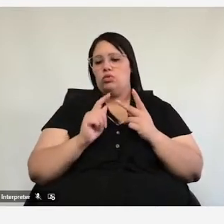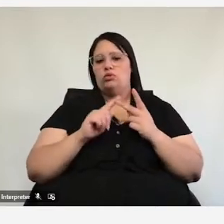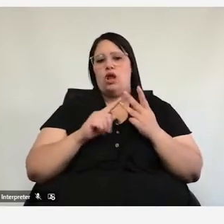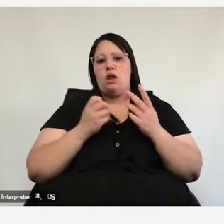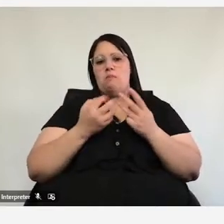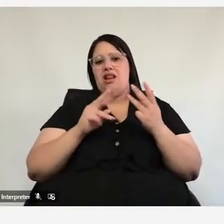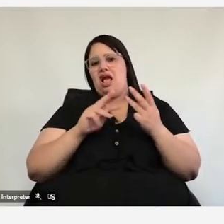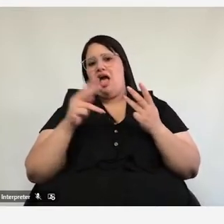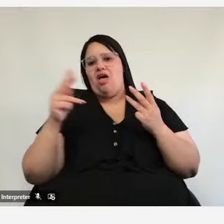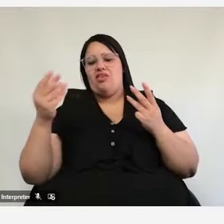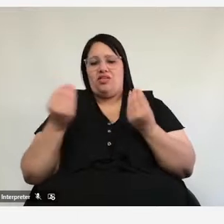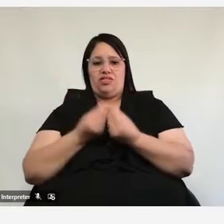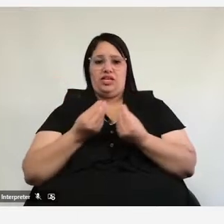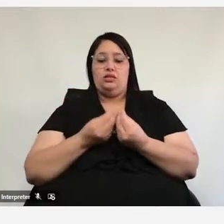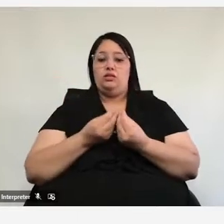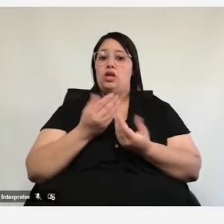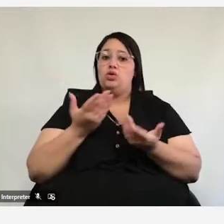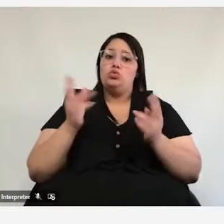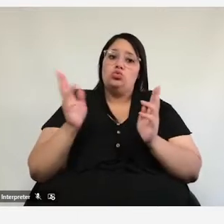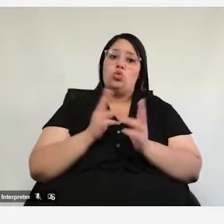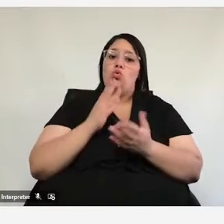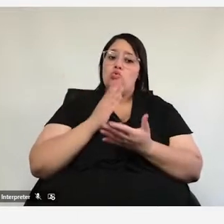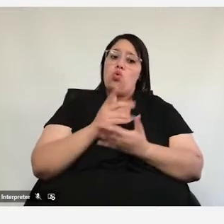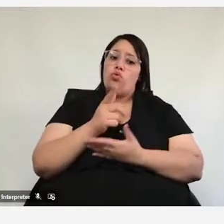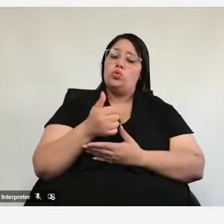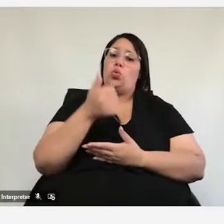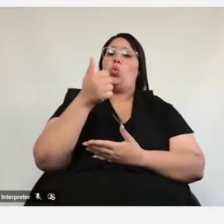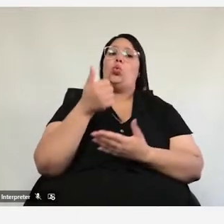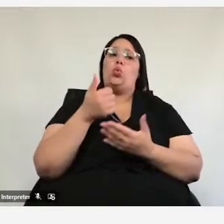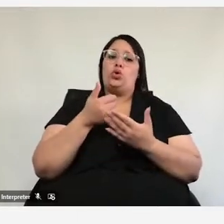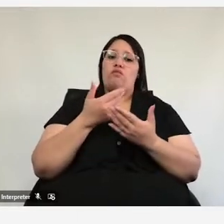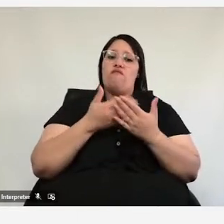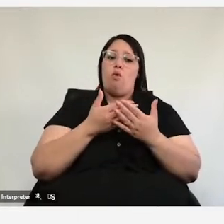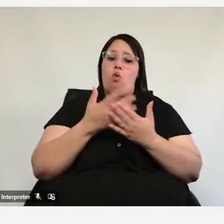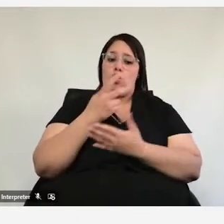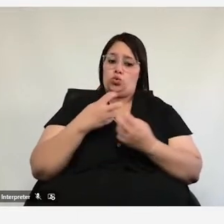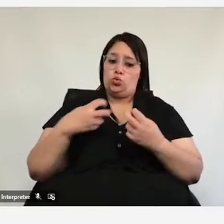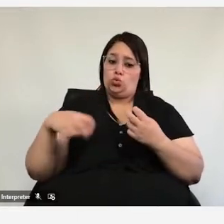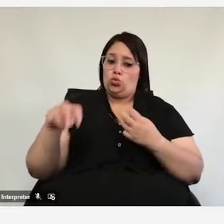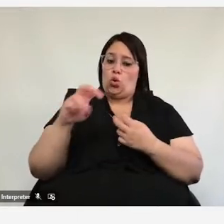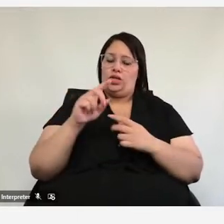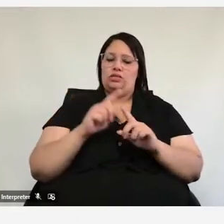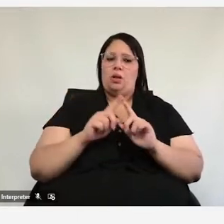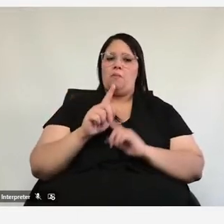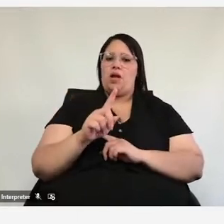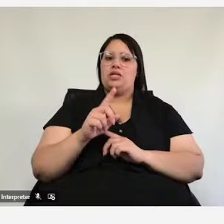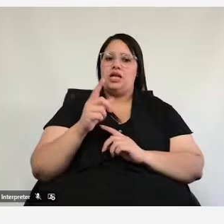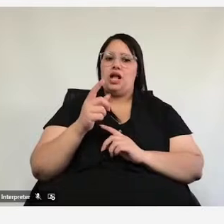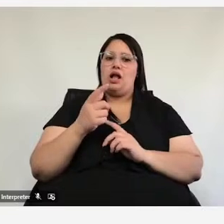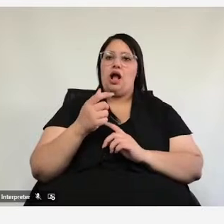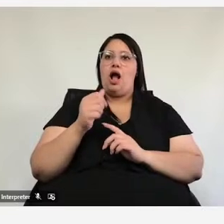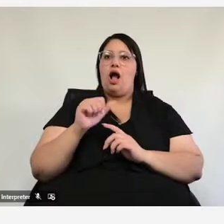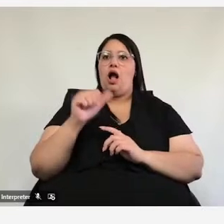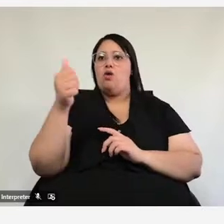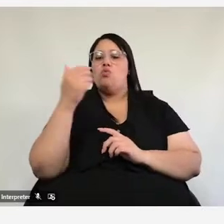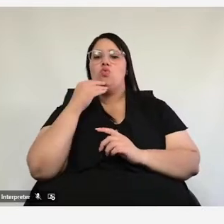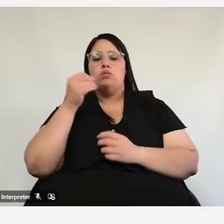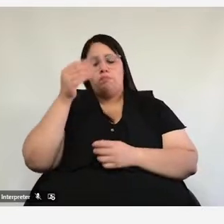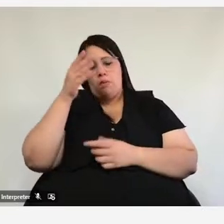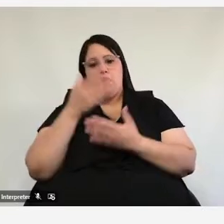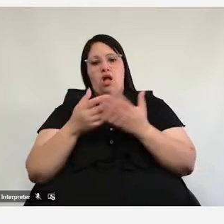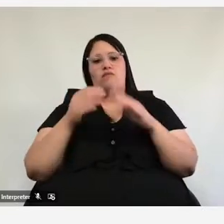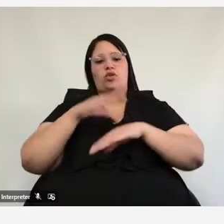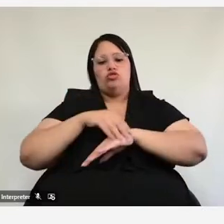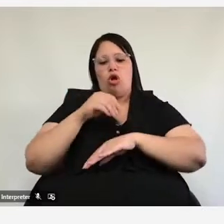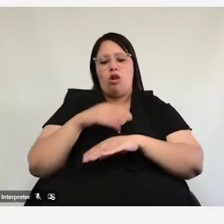other things. I'm sure this is this may be good for tourists and expats with dollars, with pounds, with